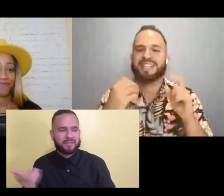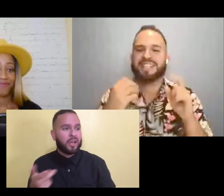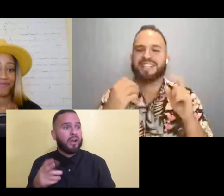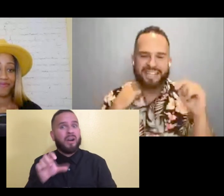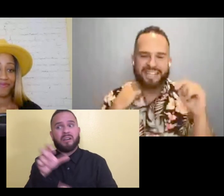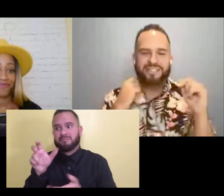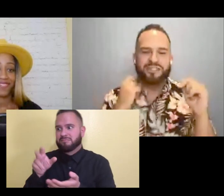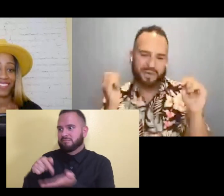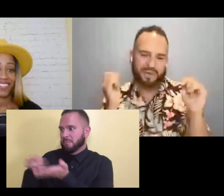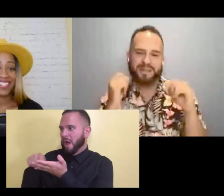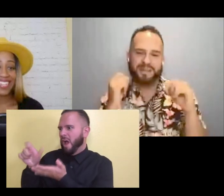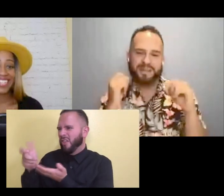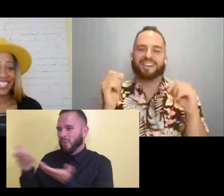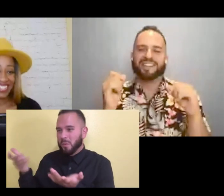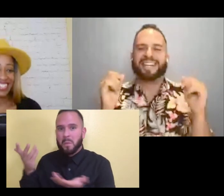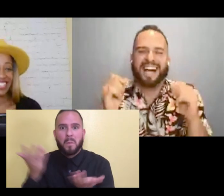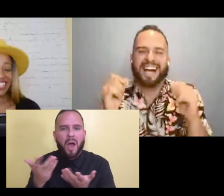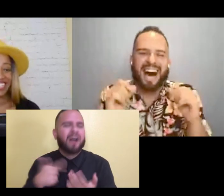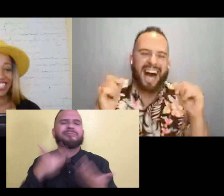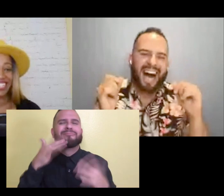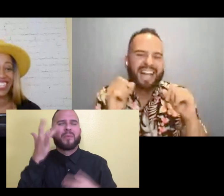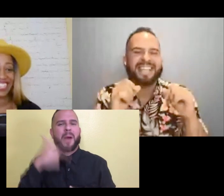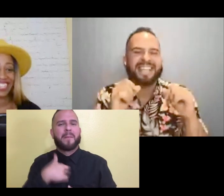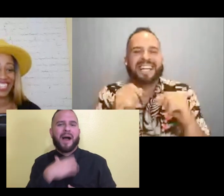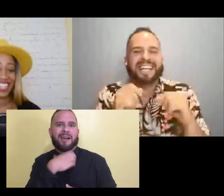travel and a nice shirt once in a while.